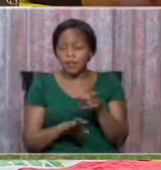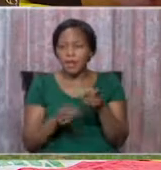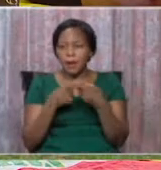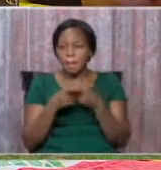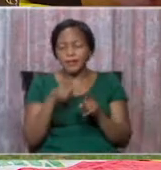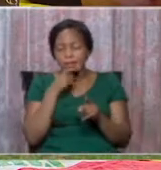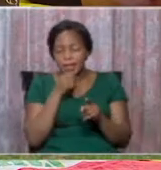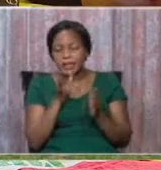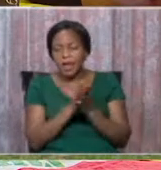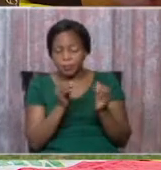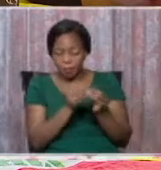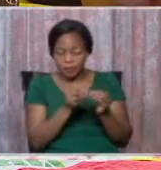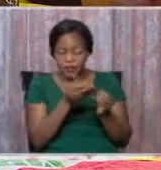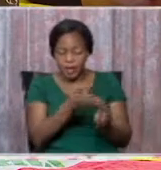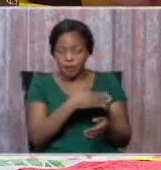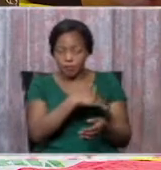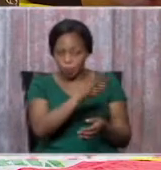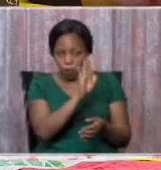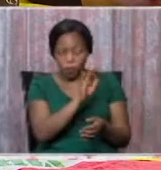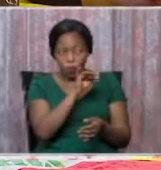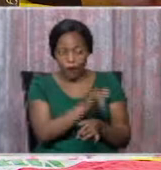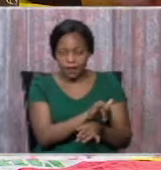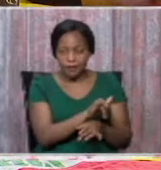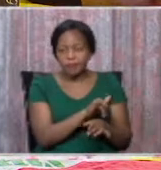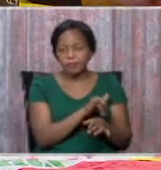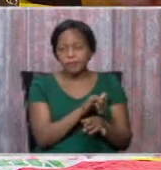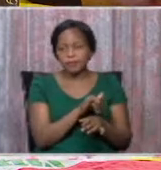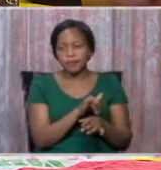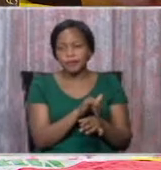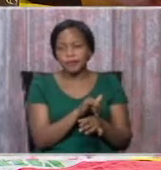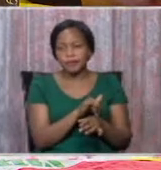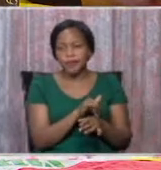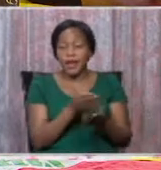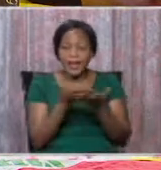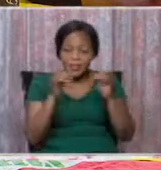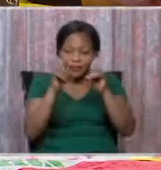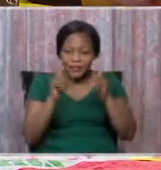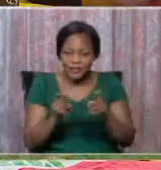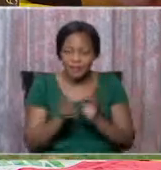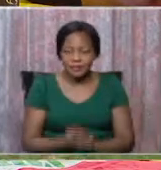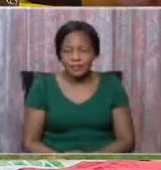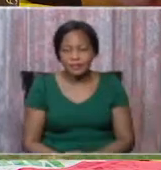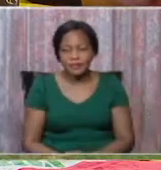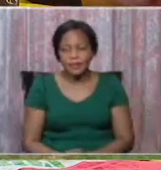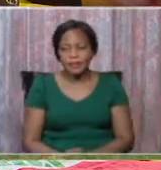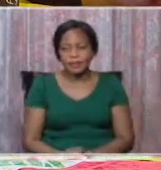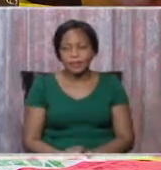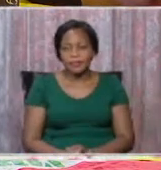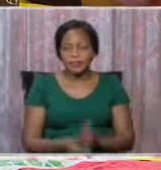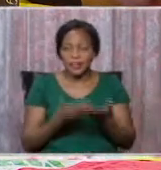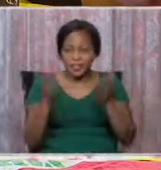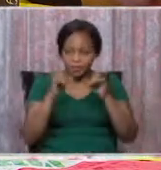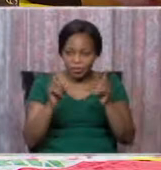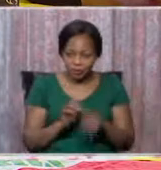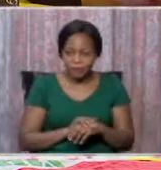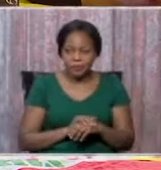was, for girls who grow beards, are they men or do they have too much testosterone? Like I said, each of us has a